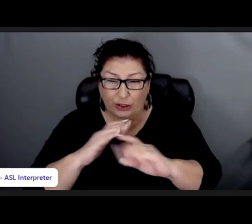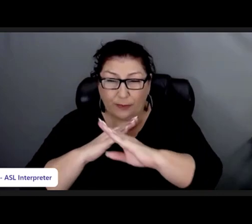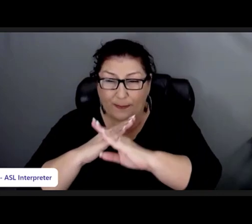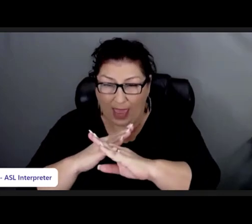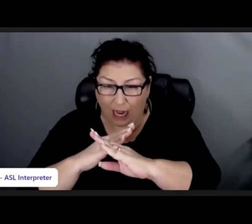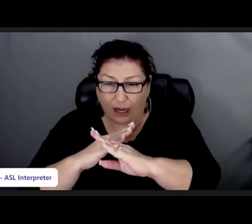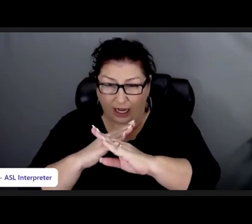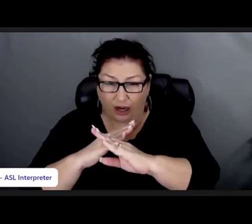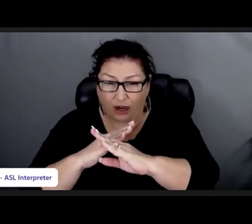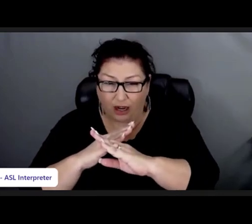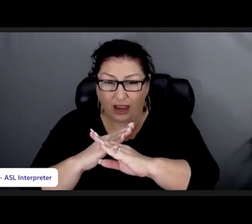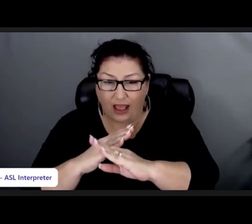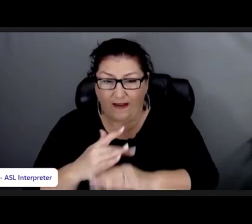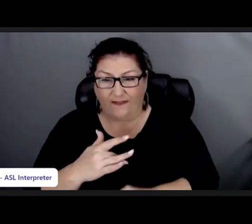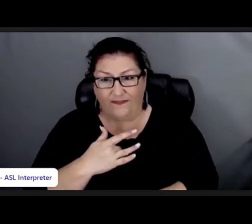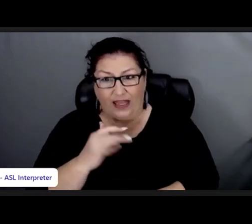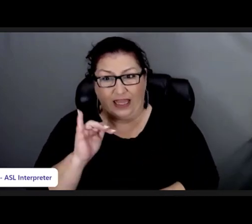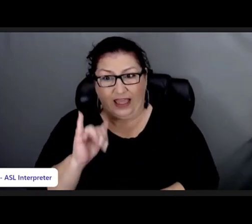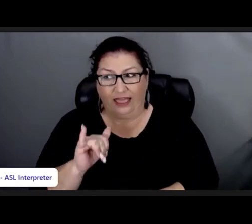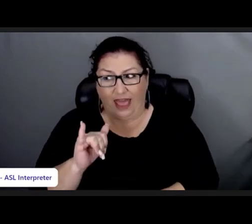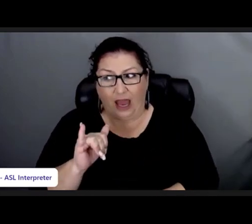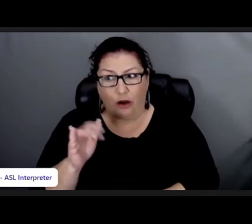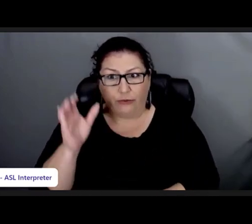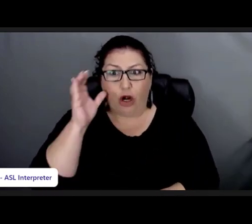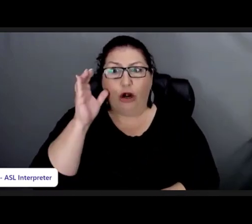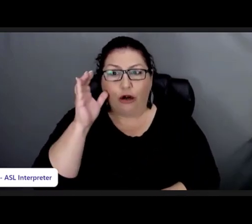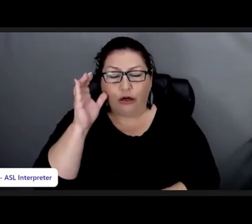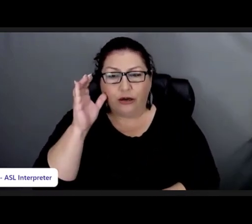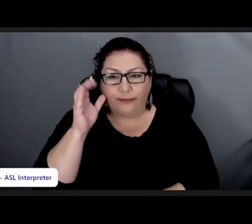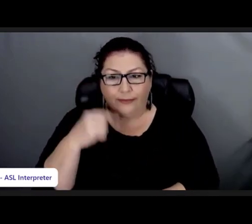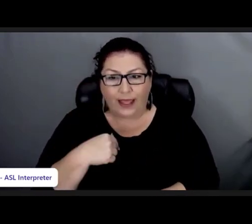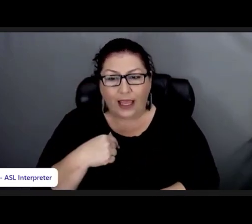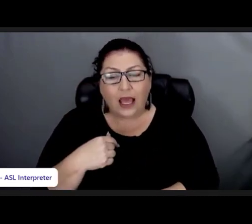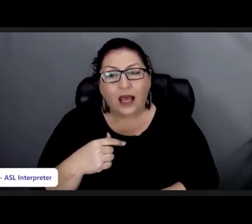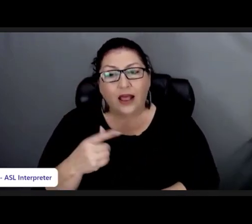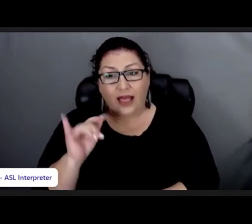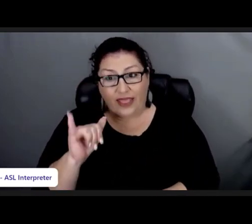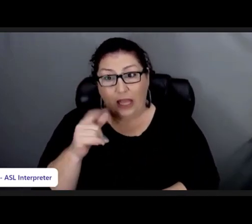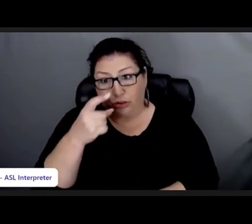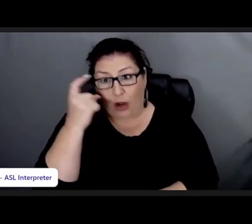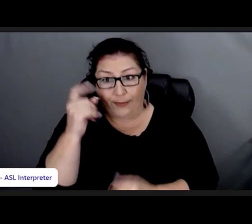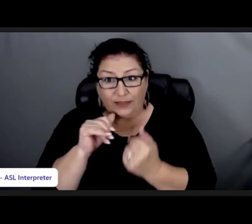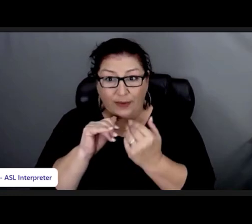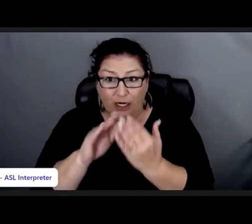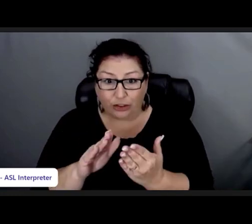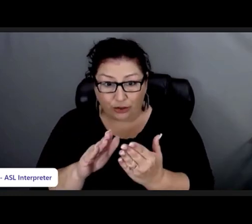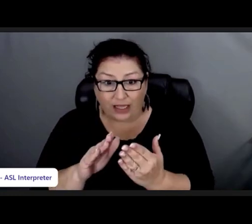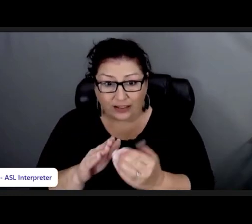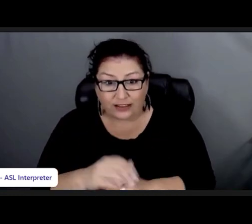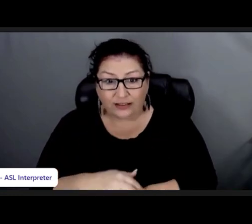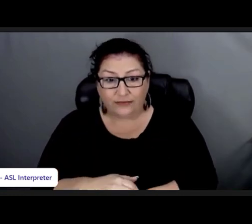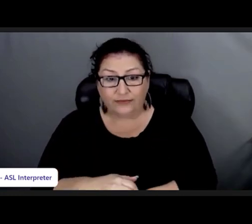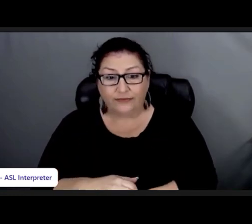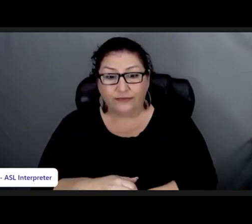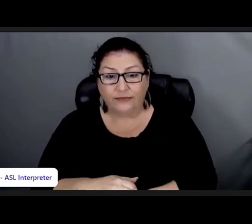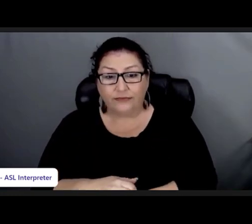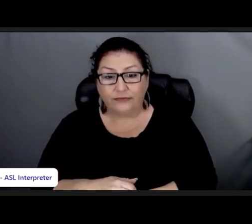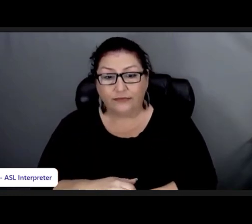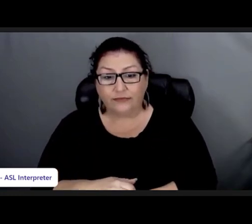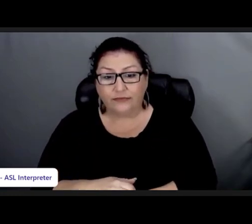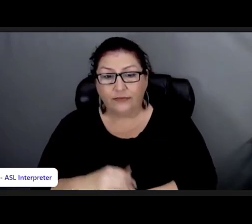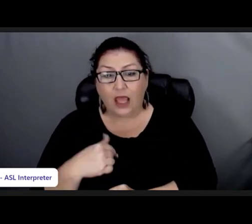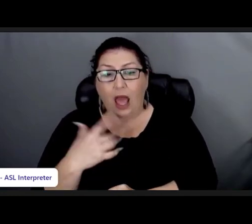you're heard, that trauma is being addressed. Furthermore, I'd like to get